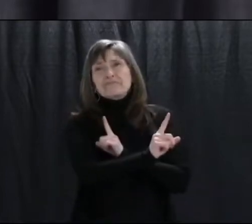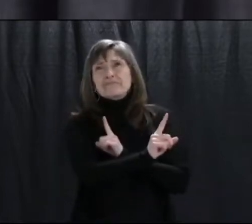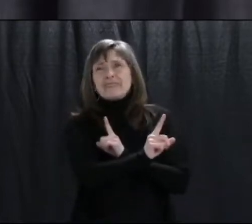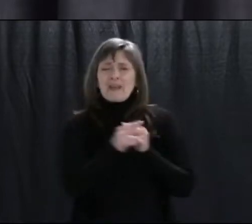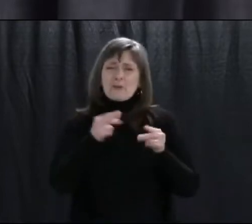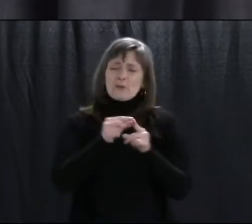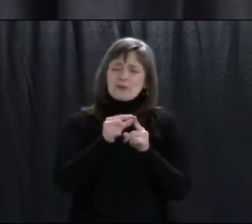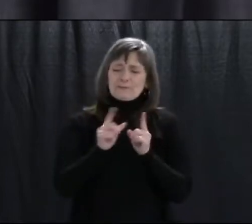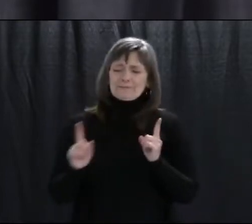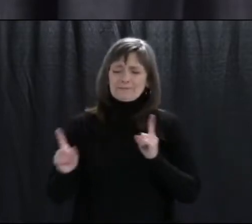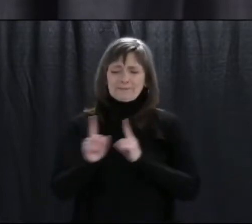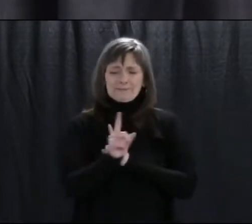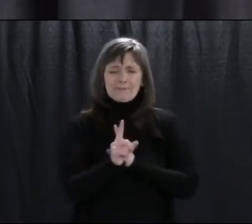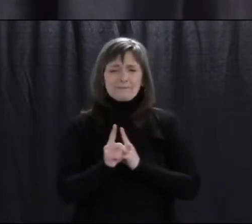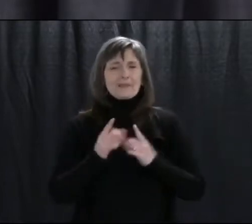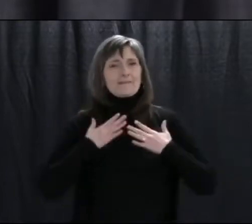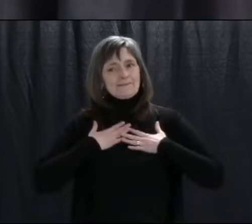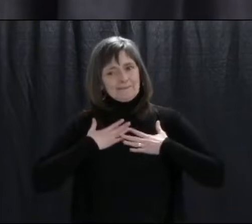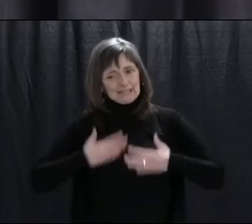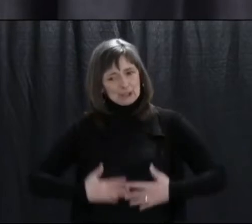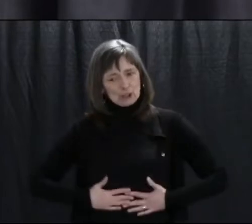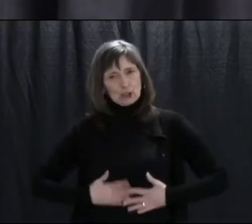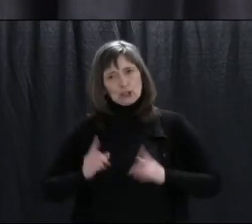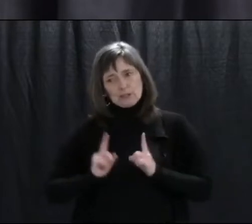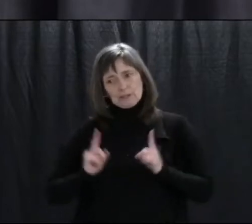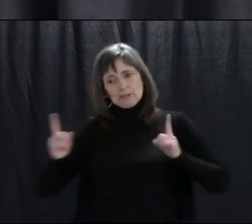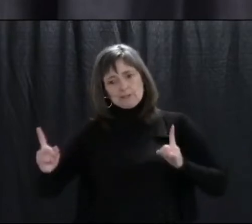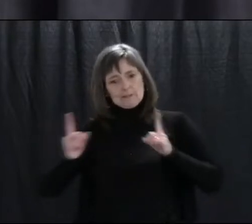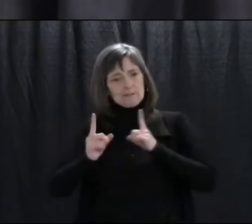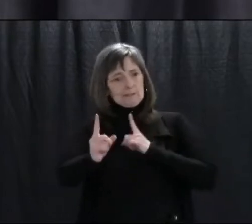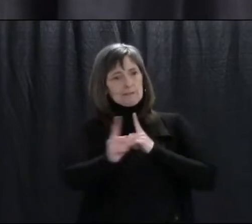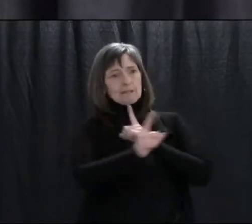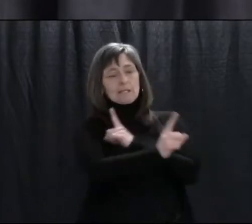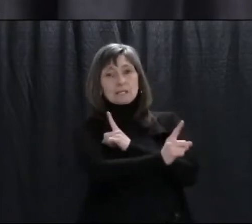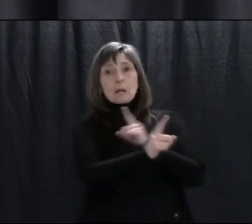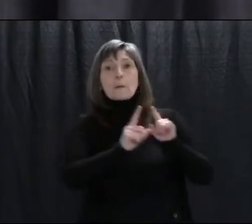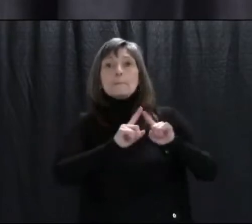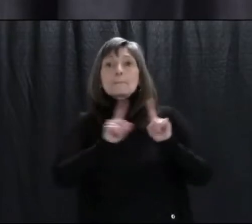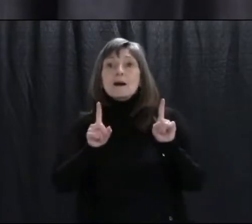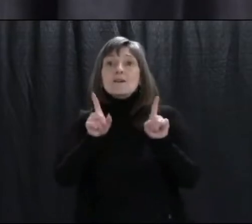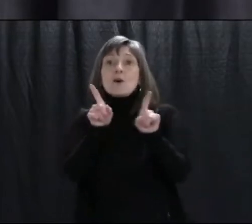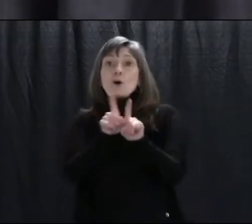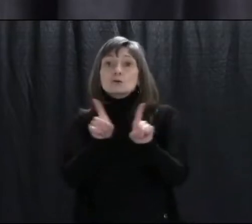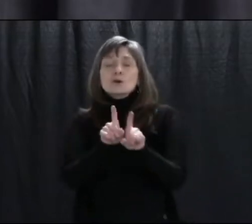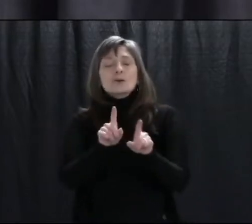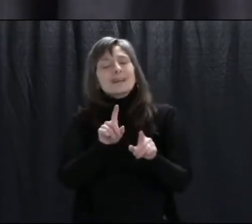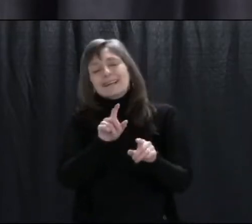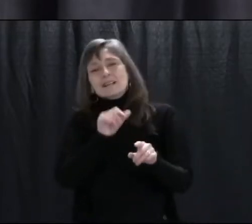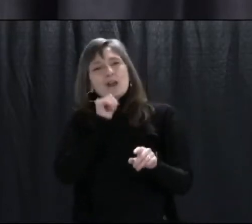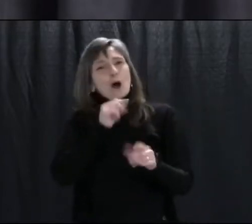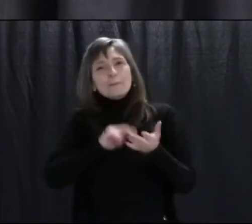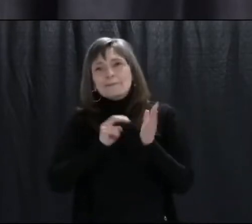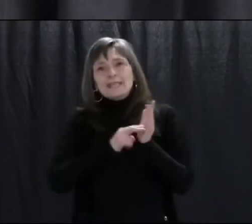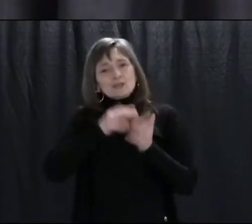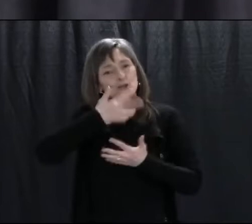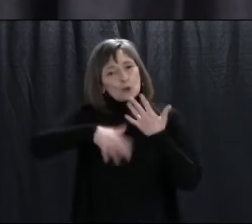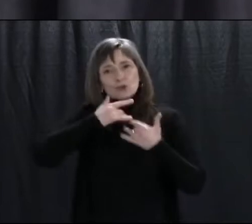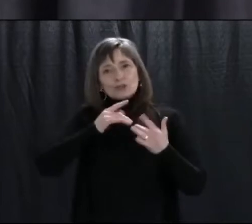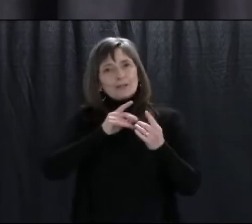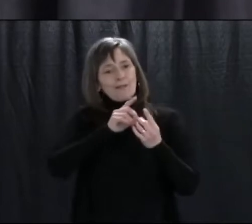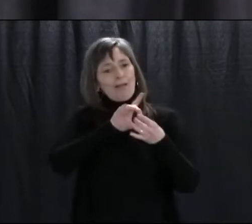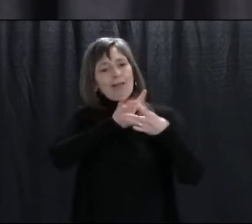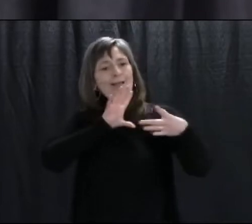inappropriate word. We've talked about physical distancing. We really need people to remain socially connected. That is the true fabric